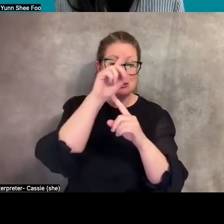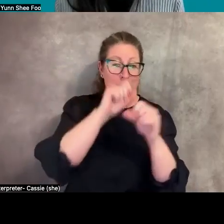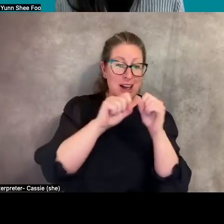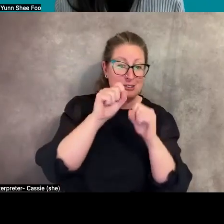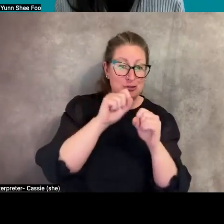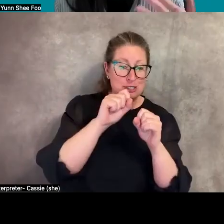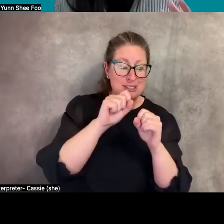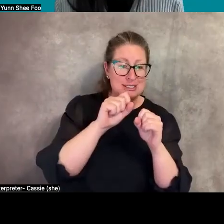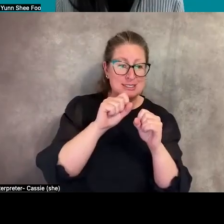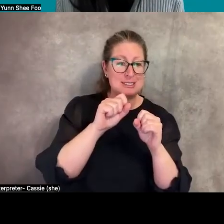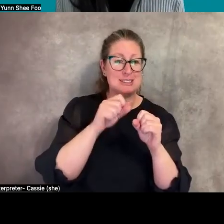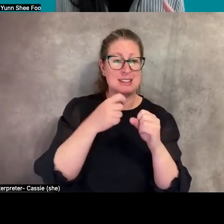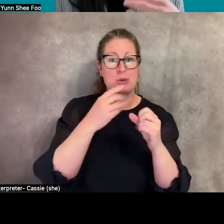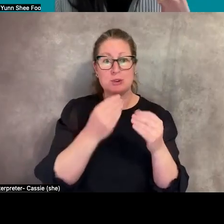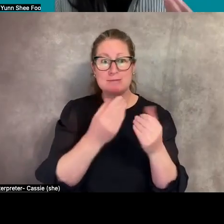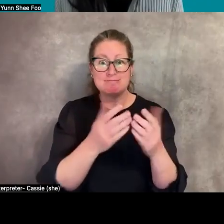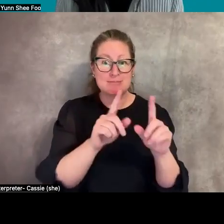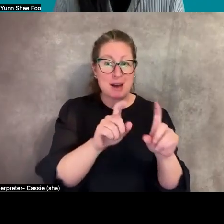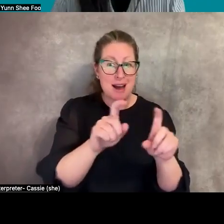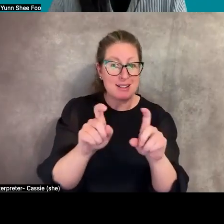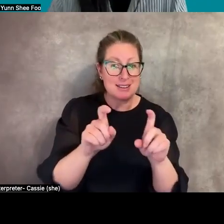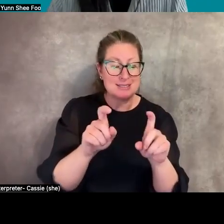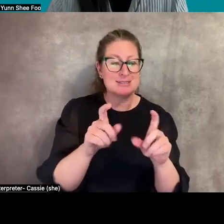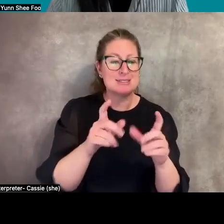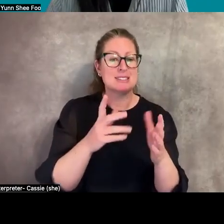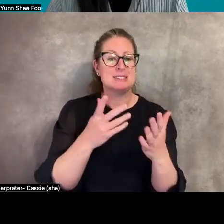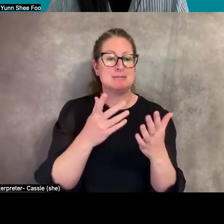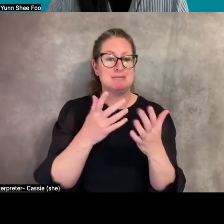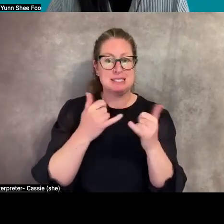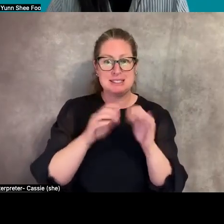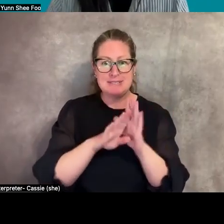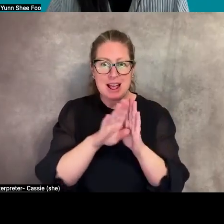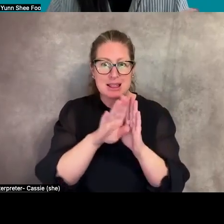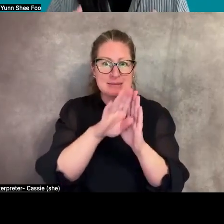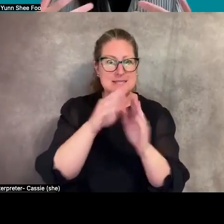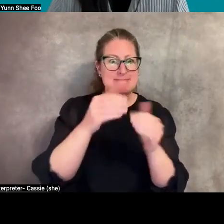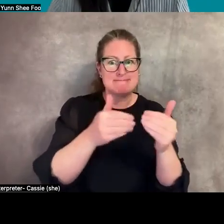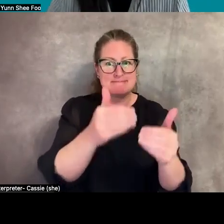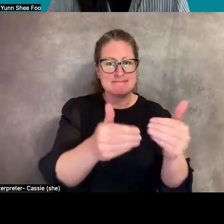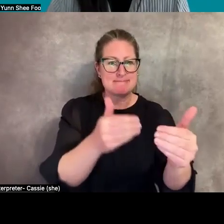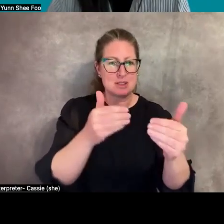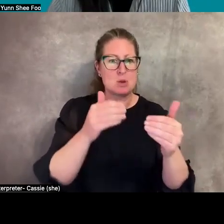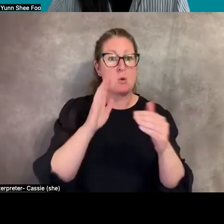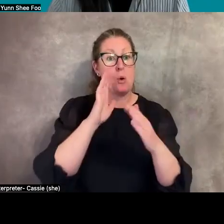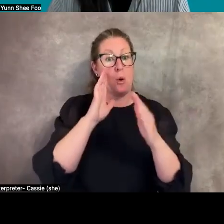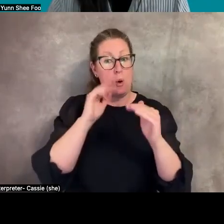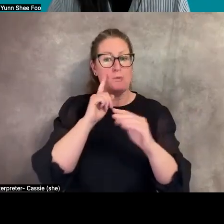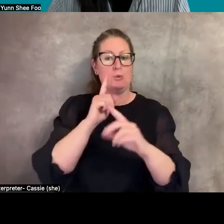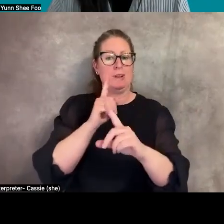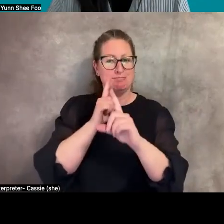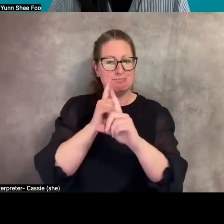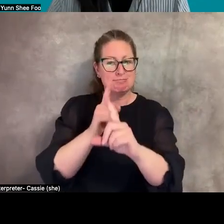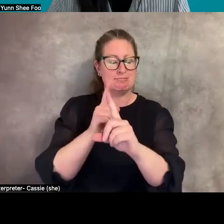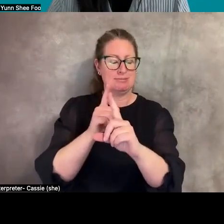we are piloting and developing in the moment that will build towards the